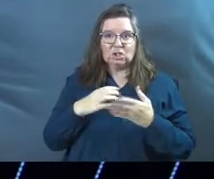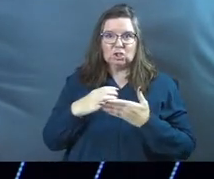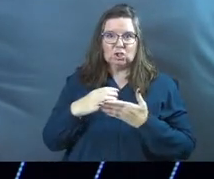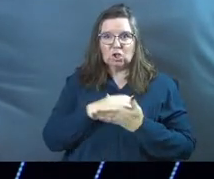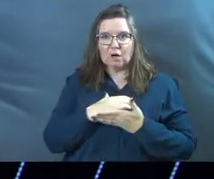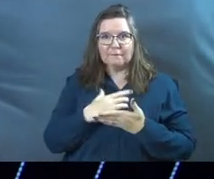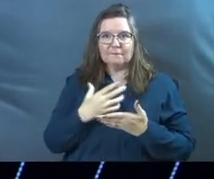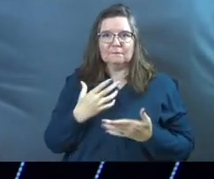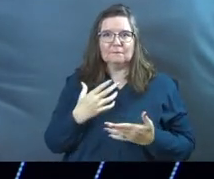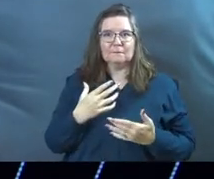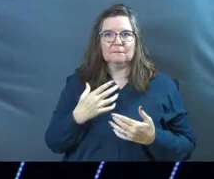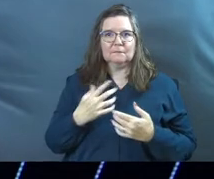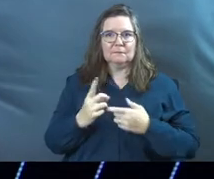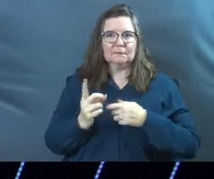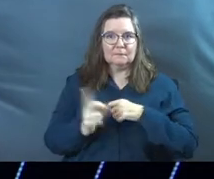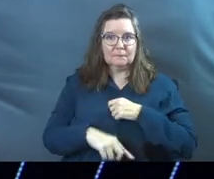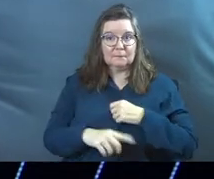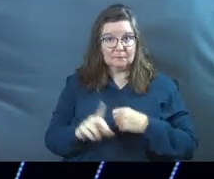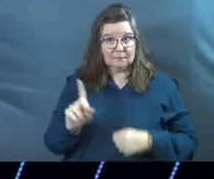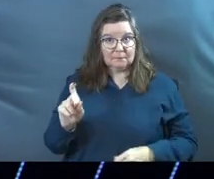deserve?